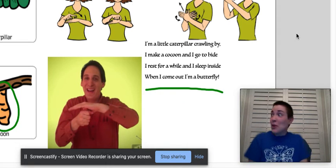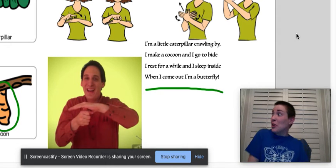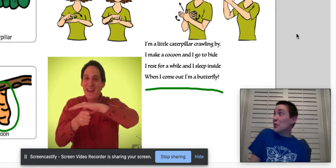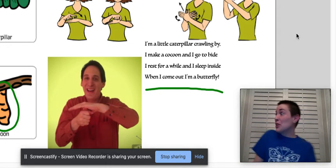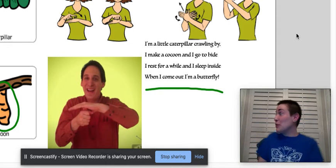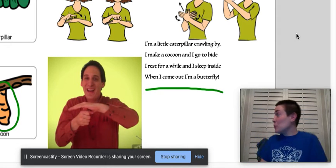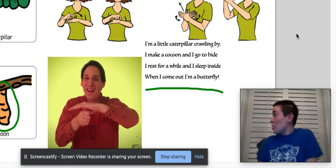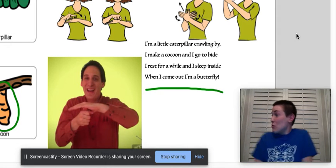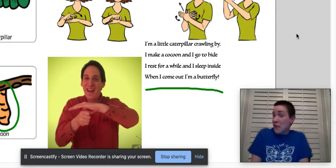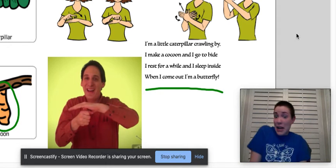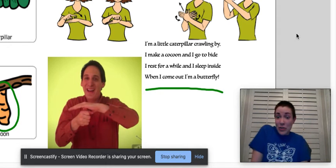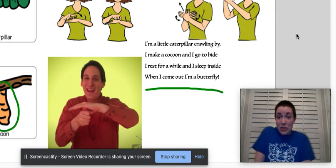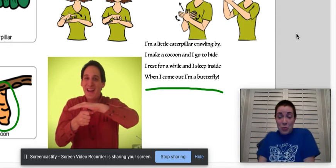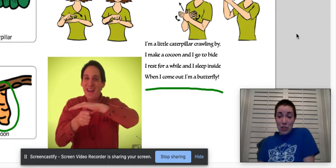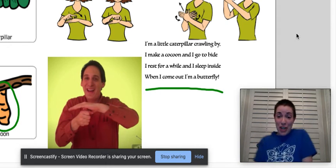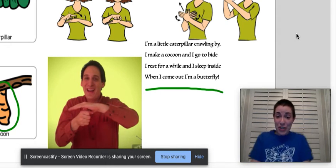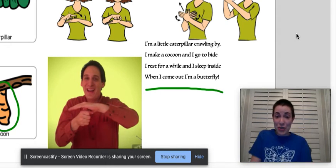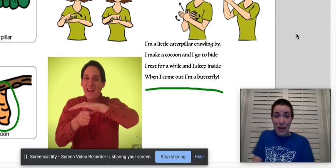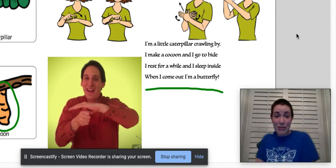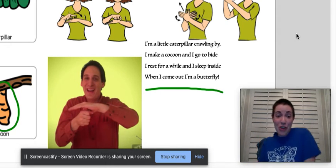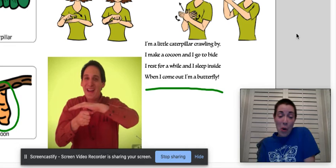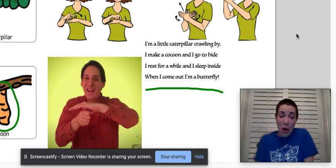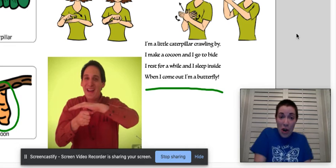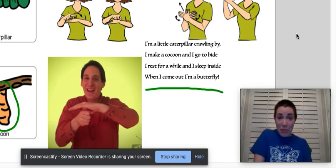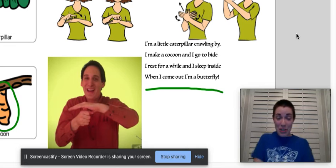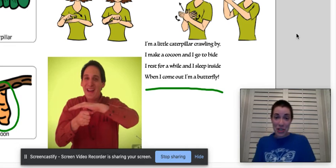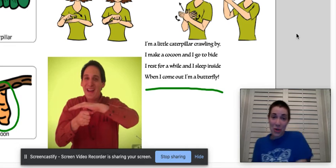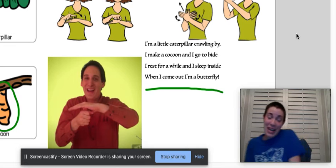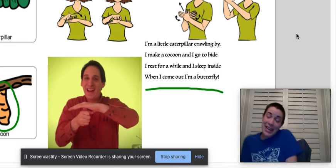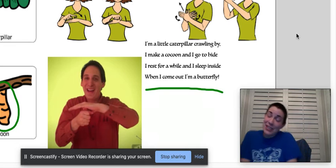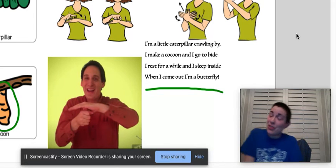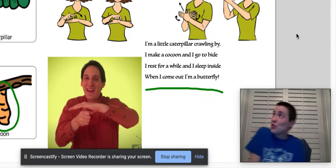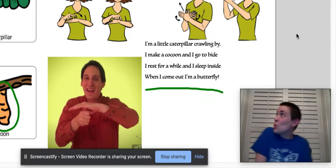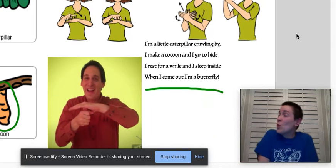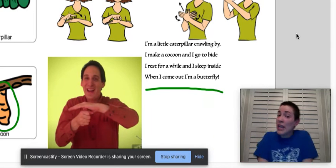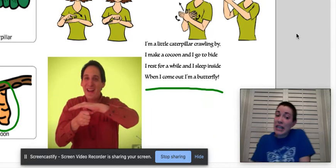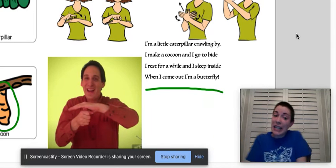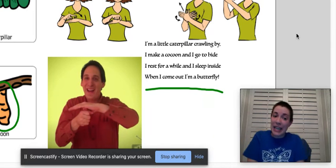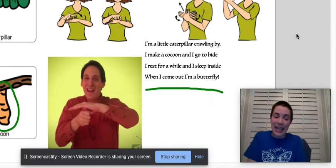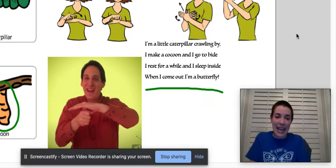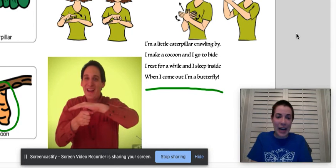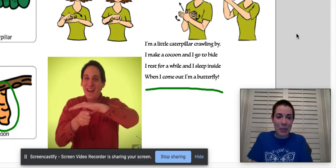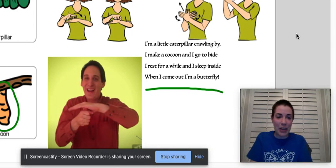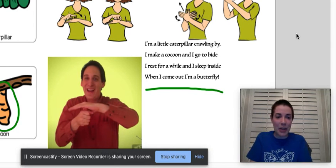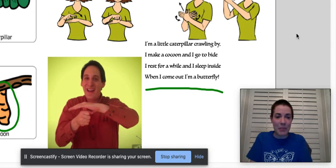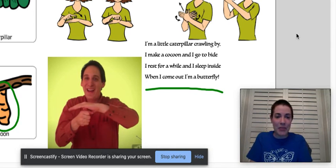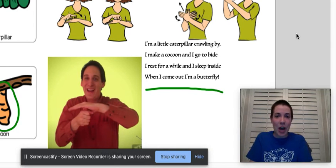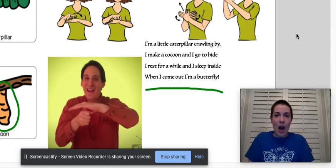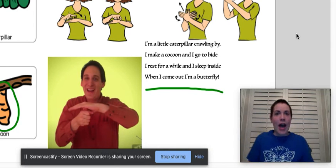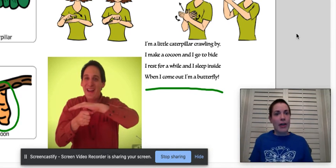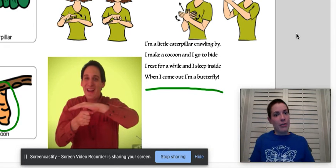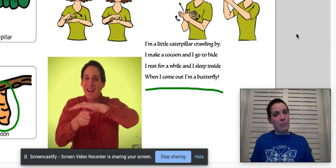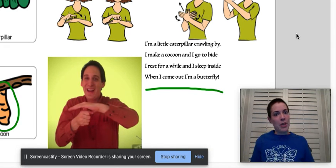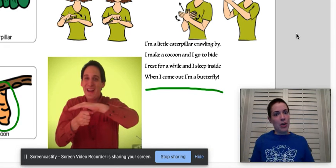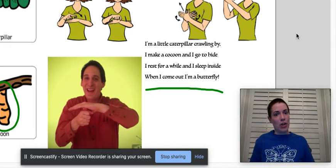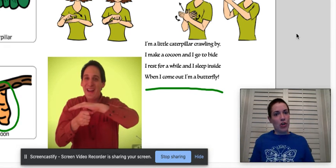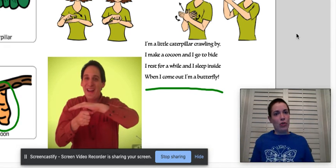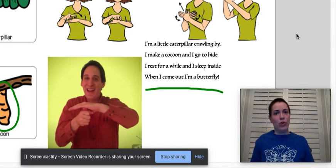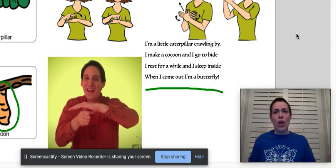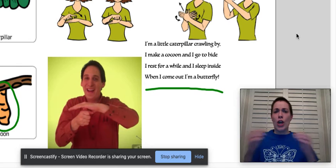floor, or you could even walk around and just pretend you have no arms and no legs. You're just wiggling like a caterpillar. And